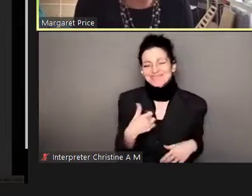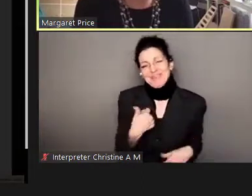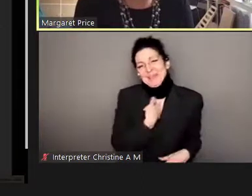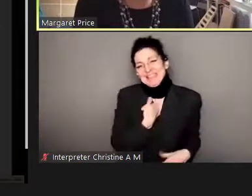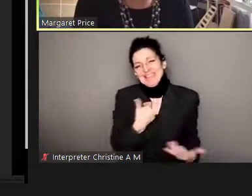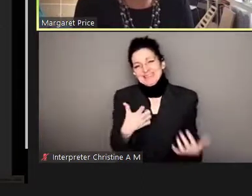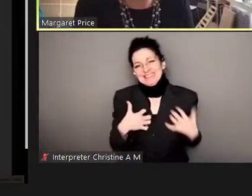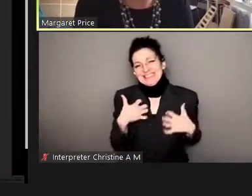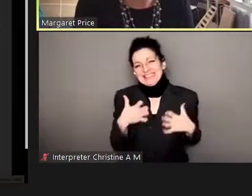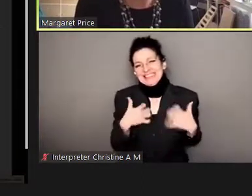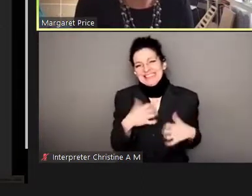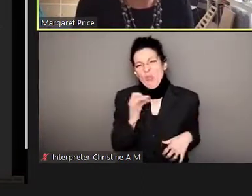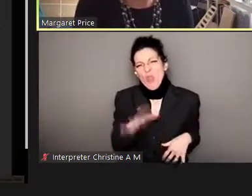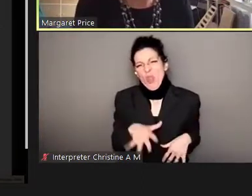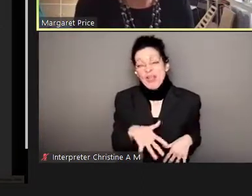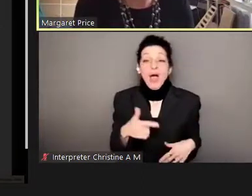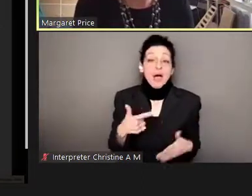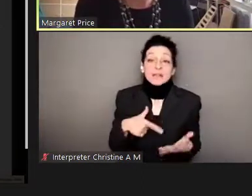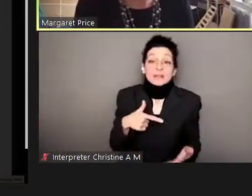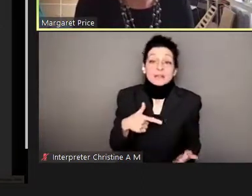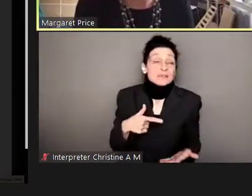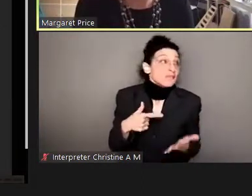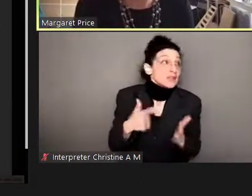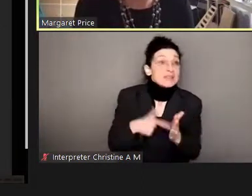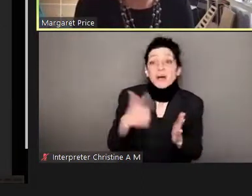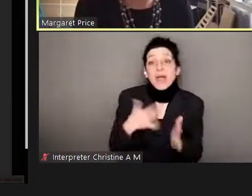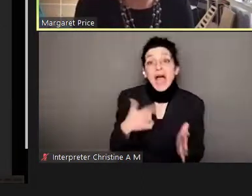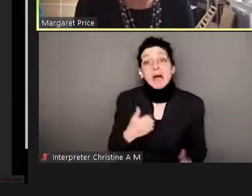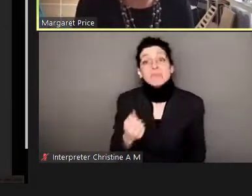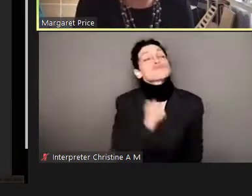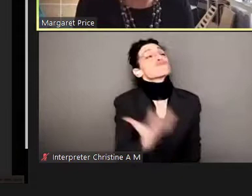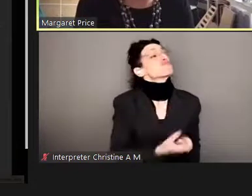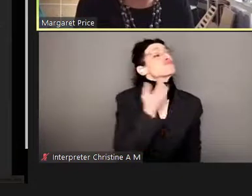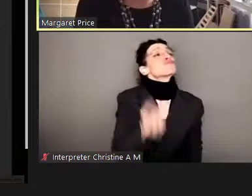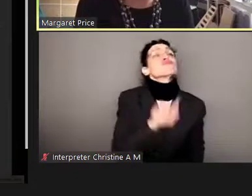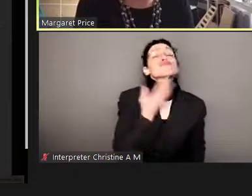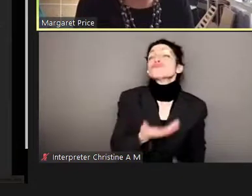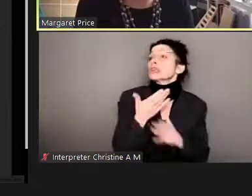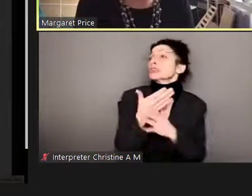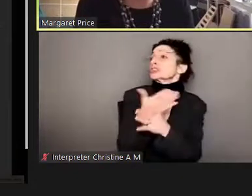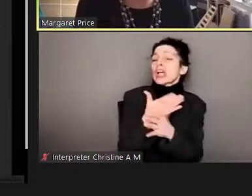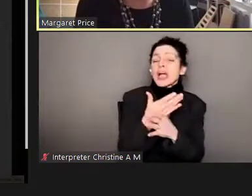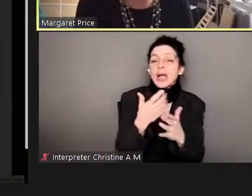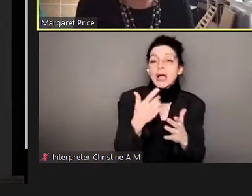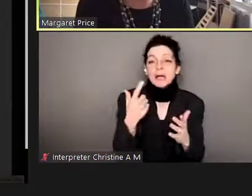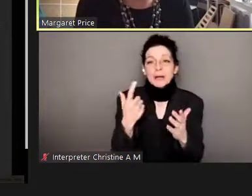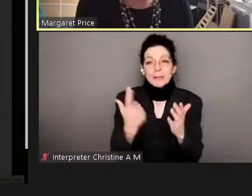to talk about how I'm doing. Some days I'm really not. And I'll either just find it